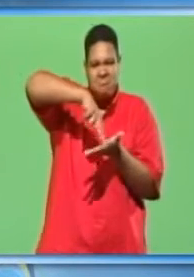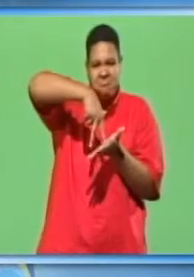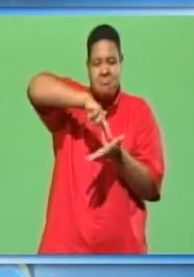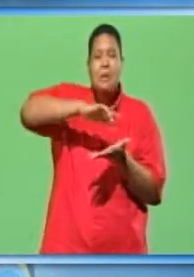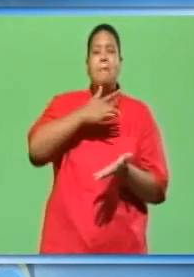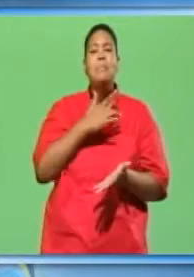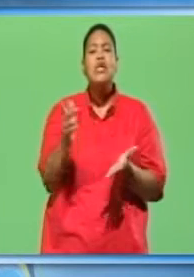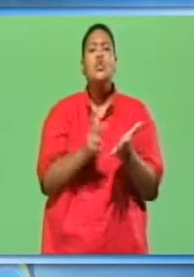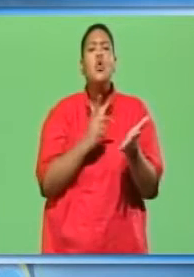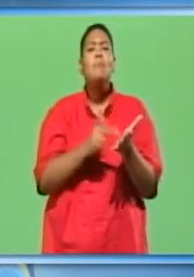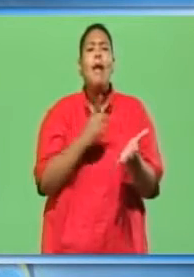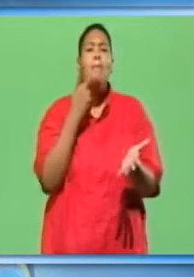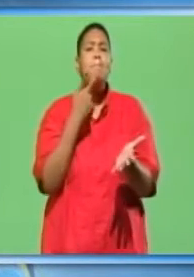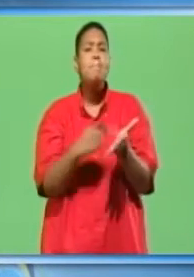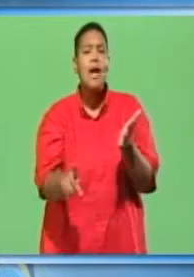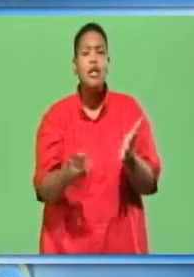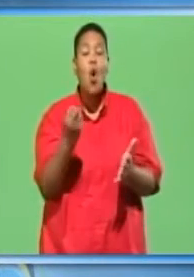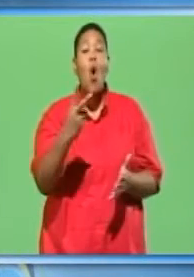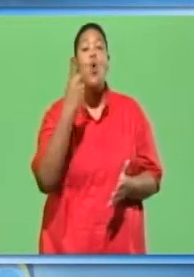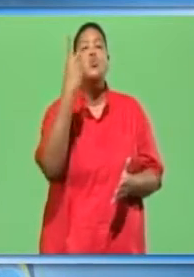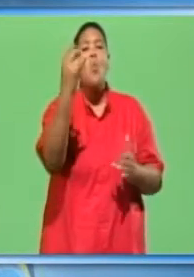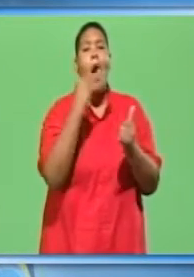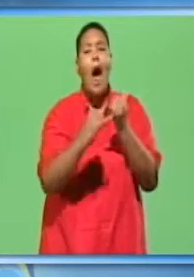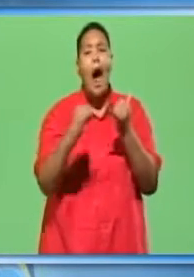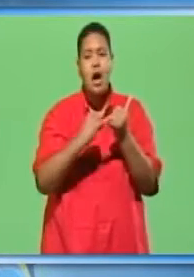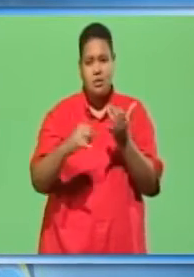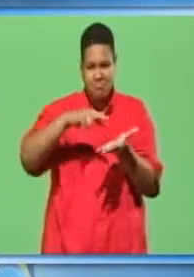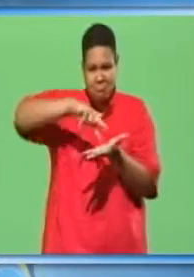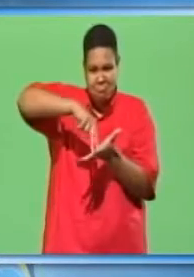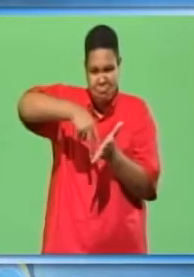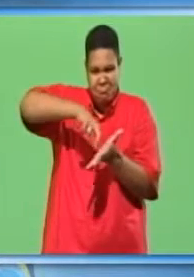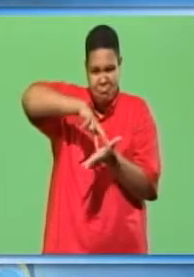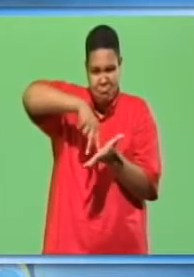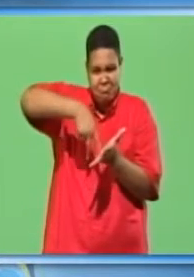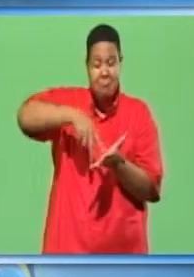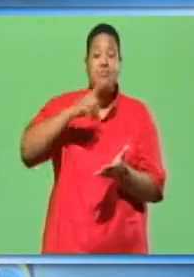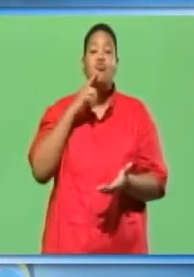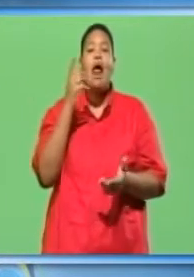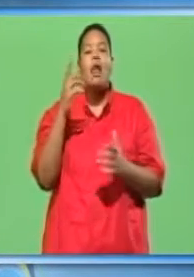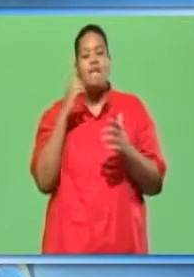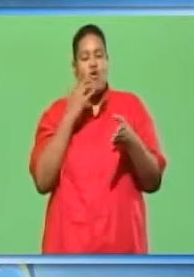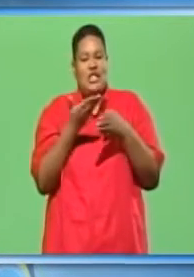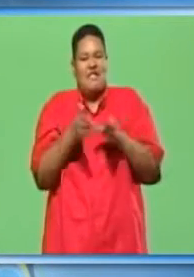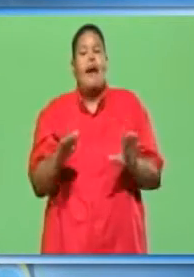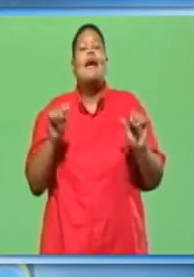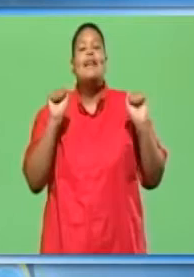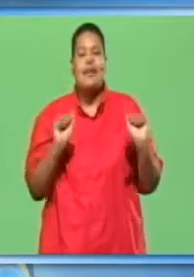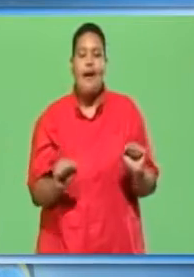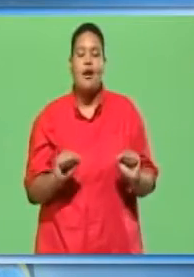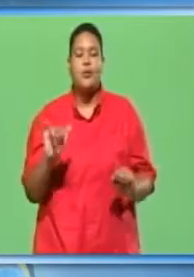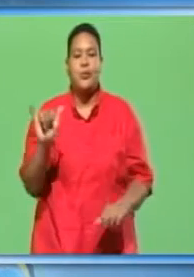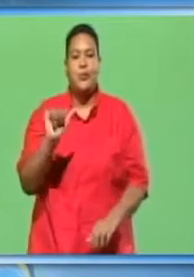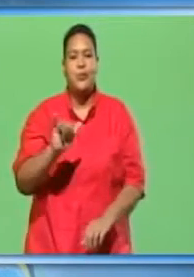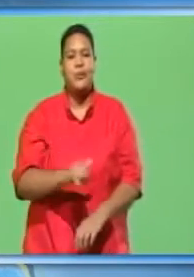point and a steel point, or two steel points, and also act as dividers.